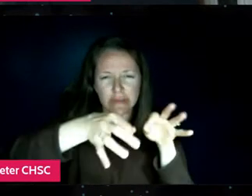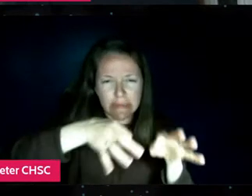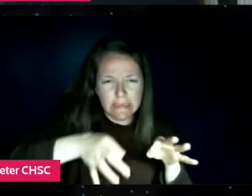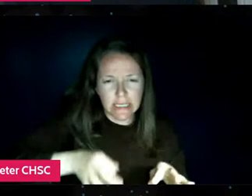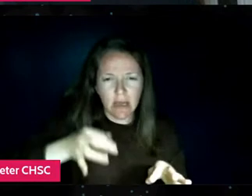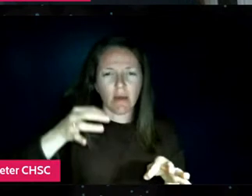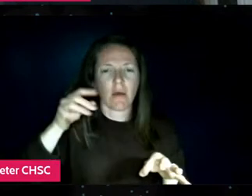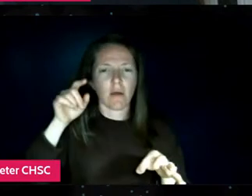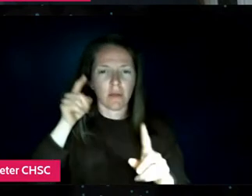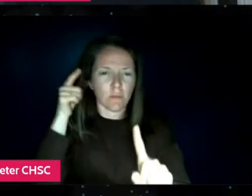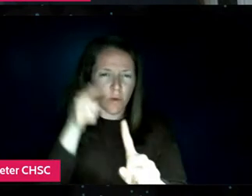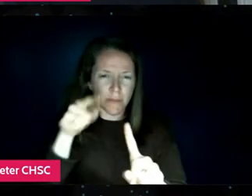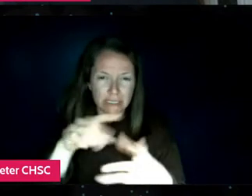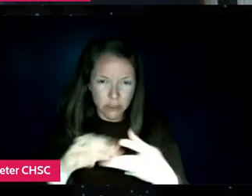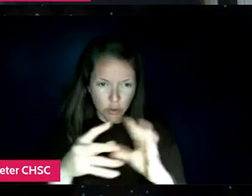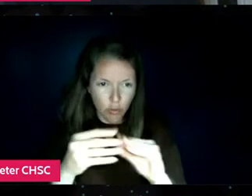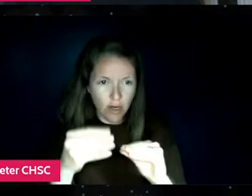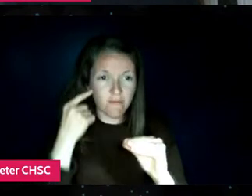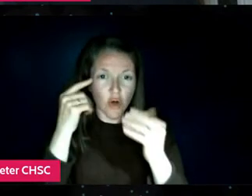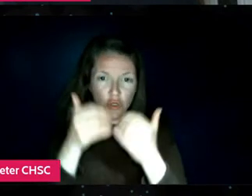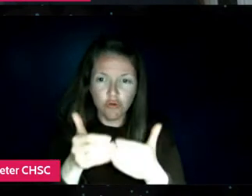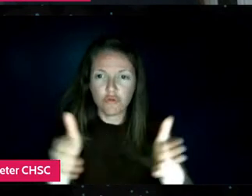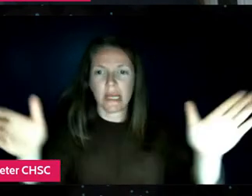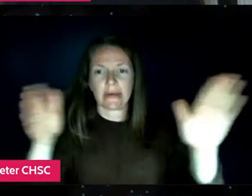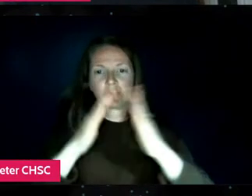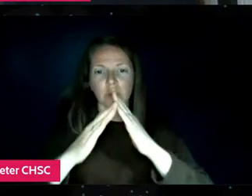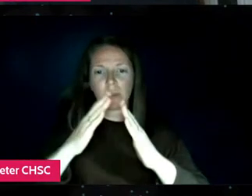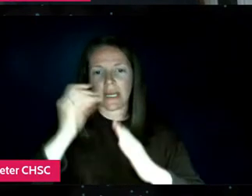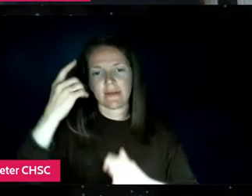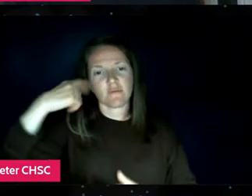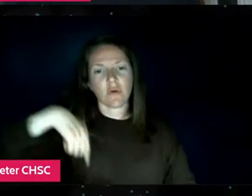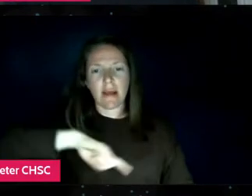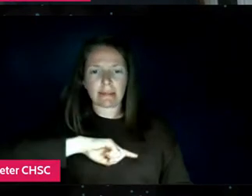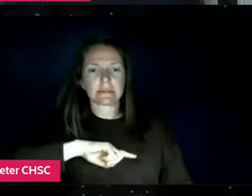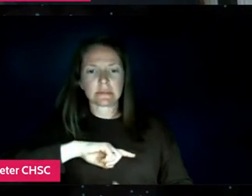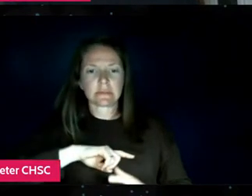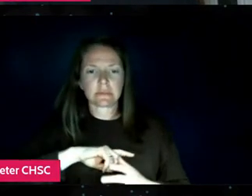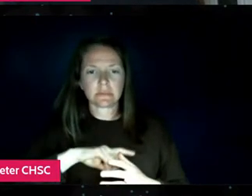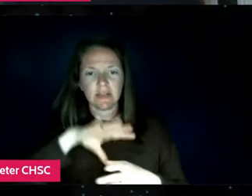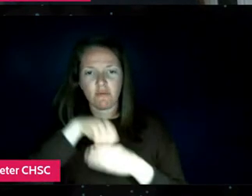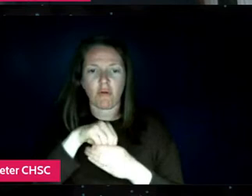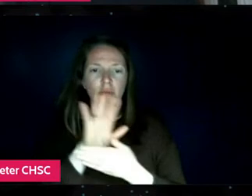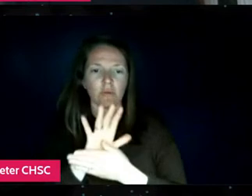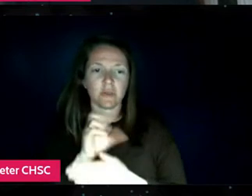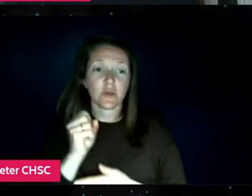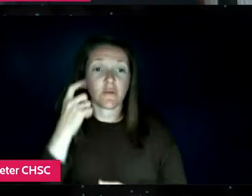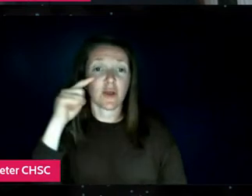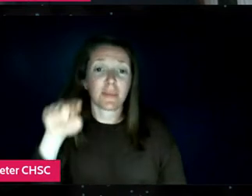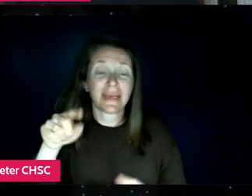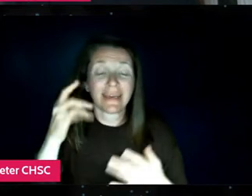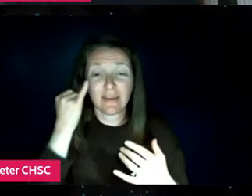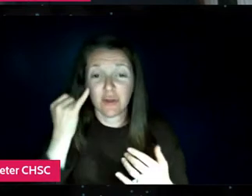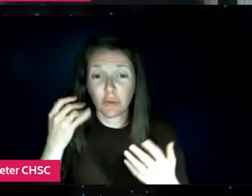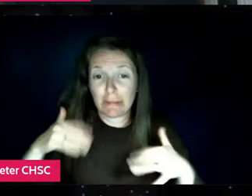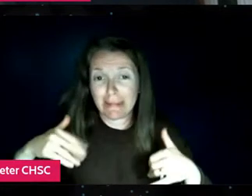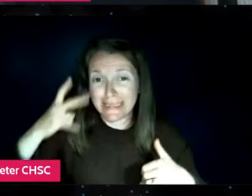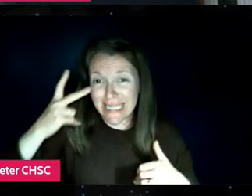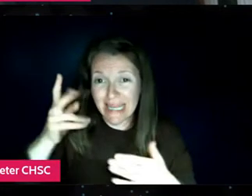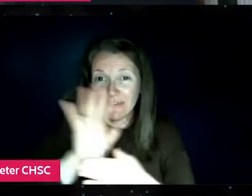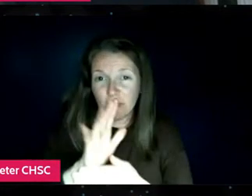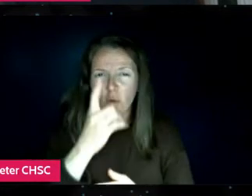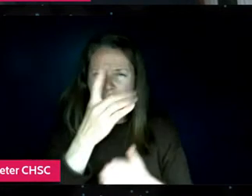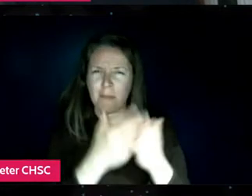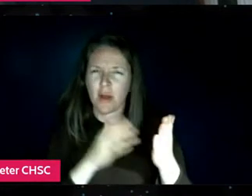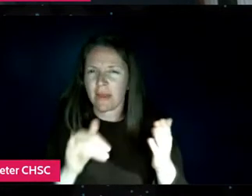of the story is, and for the greater community and for us internally. So that, for me, since you have seen the film, that there's one part that was the